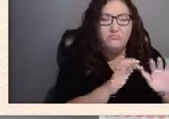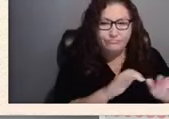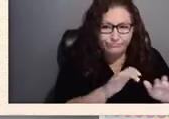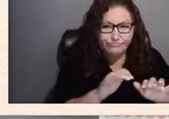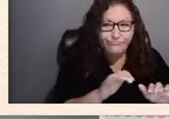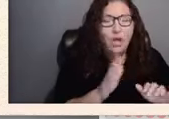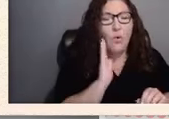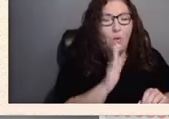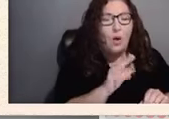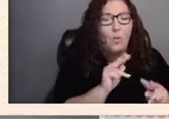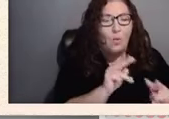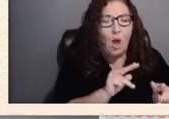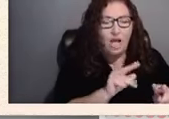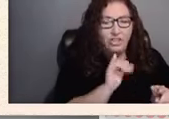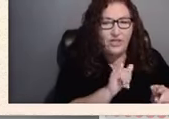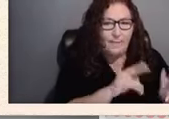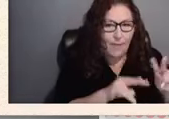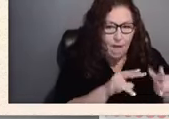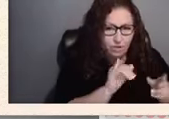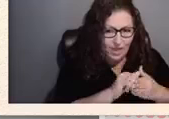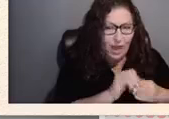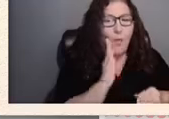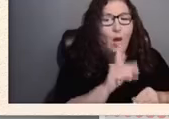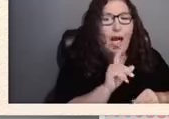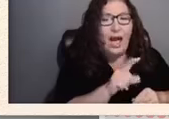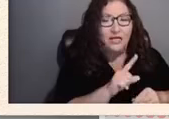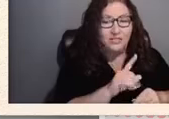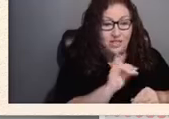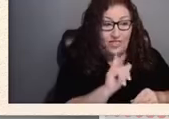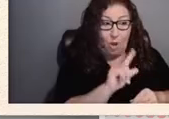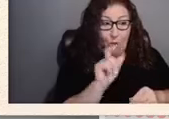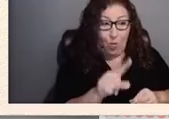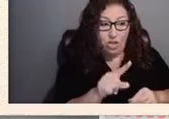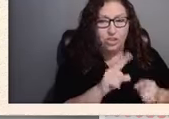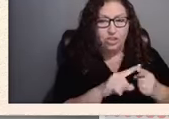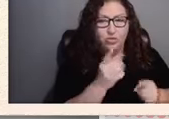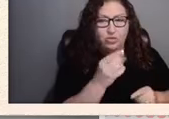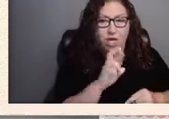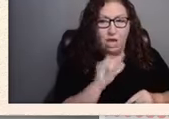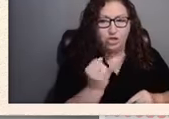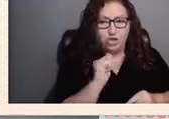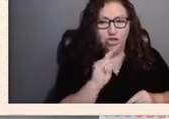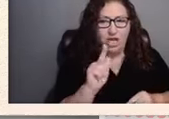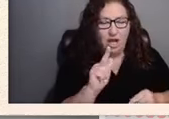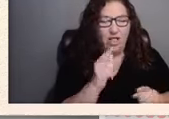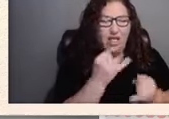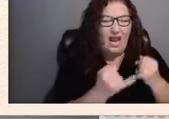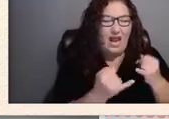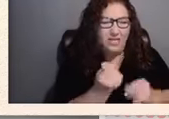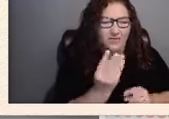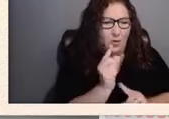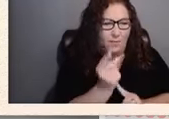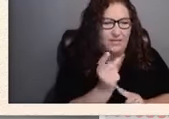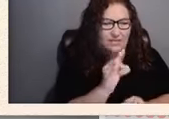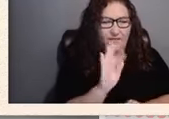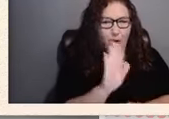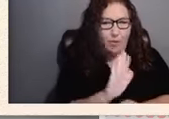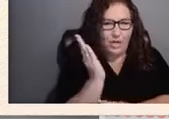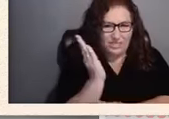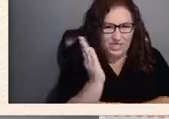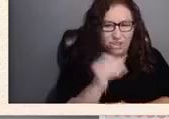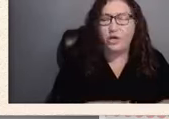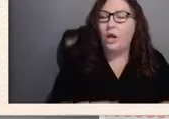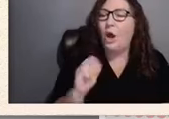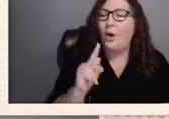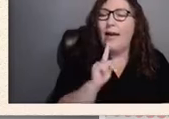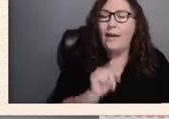be monitoring those, and we will ask those questions to Dr. Jill in the last few minutes of the presentation. Absolutely. All